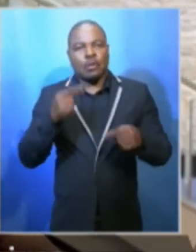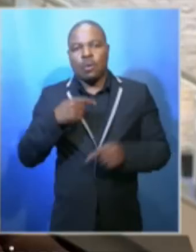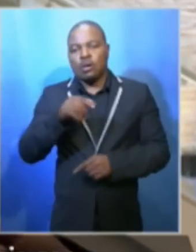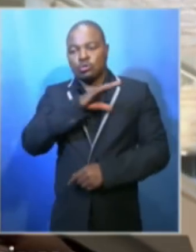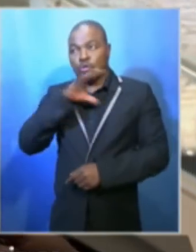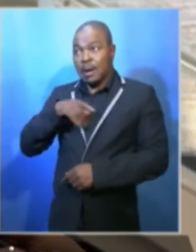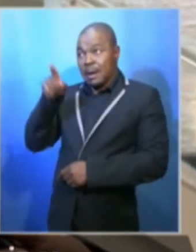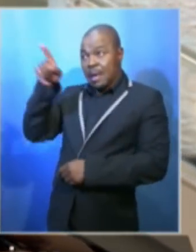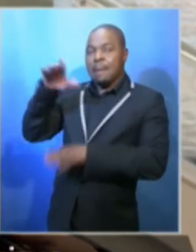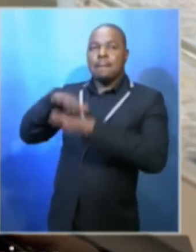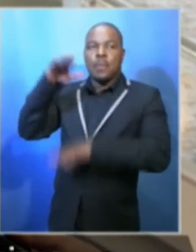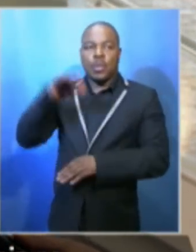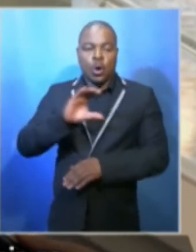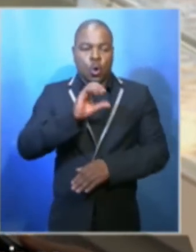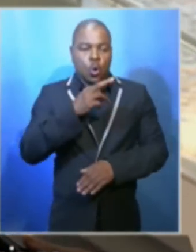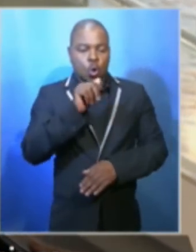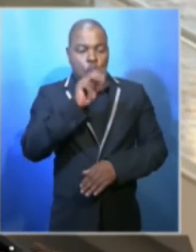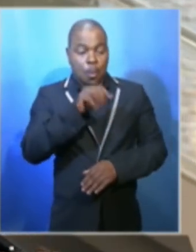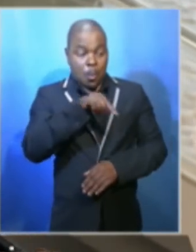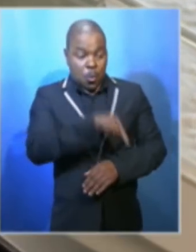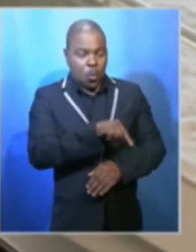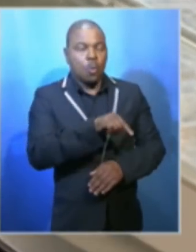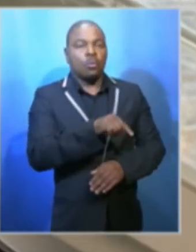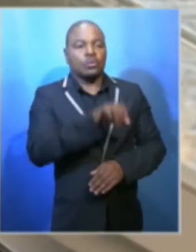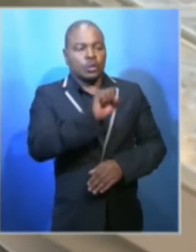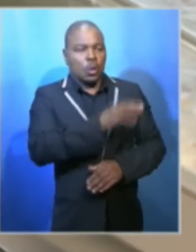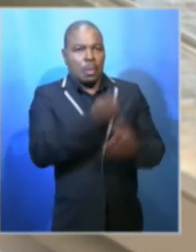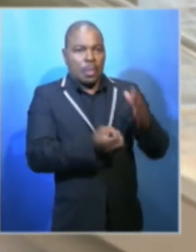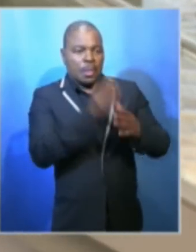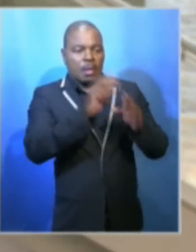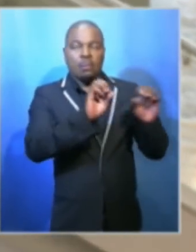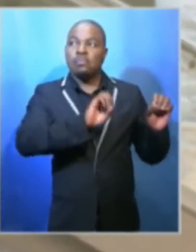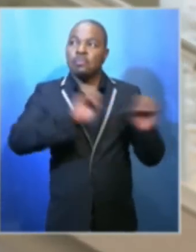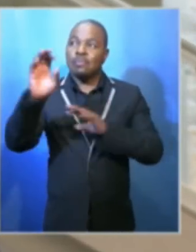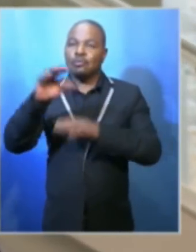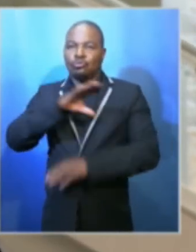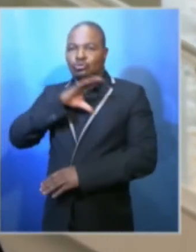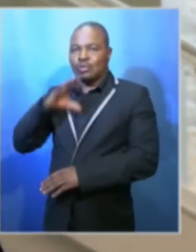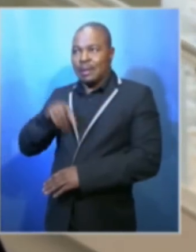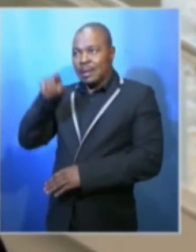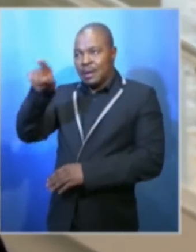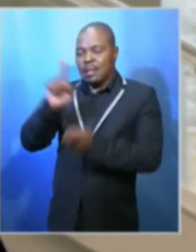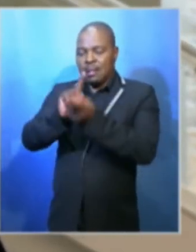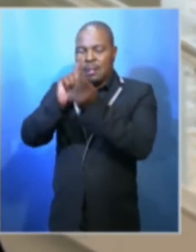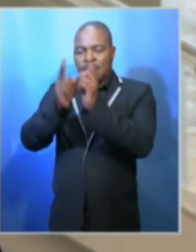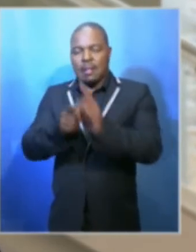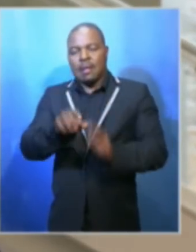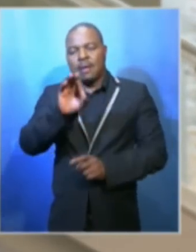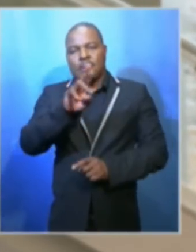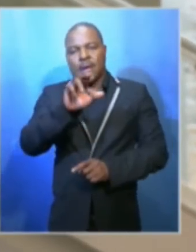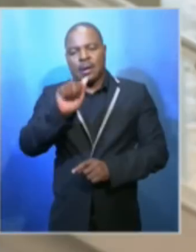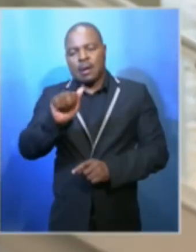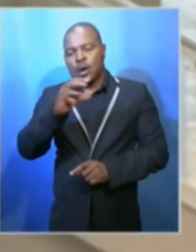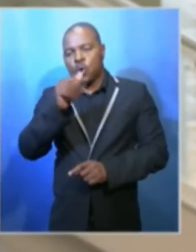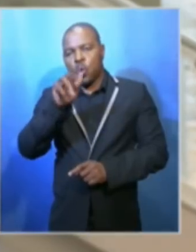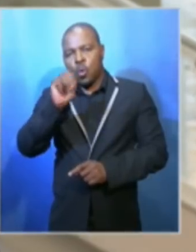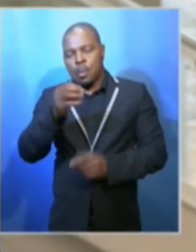chrome in the world, and we export it to China, and China makes ferrochrome and then uses it in steel making. Without ferrochrome, they